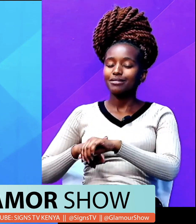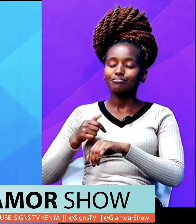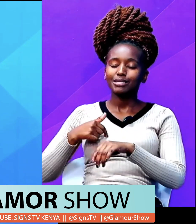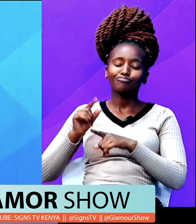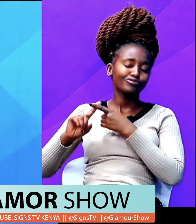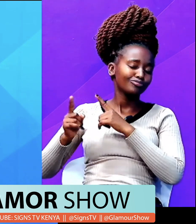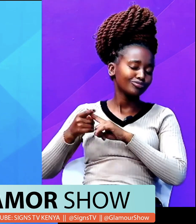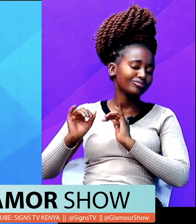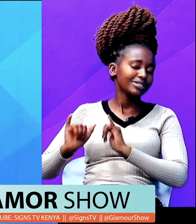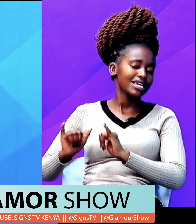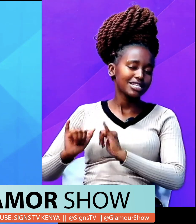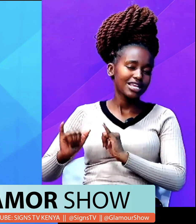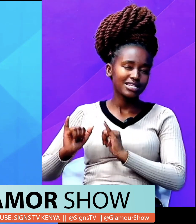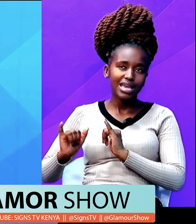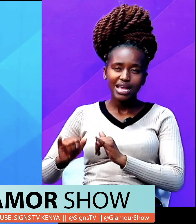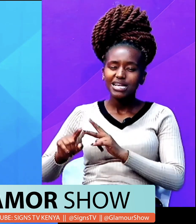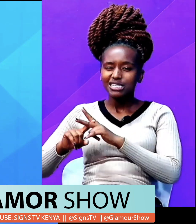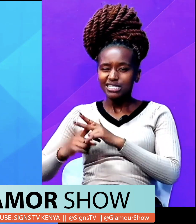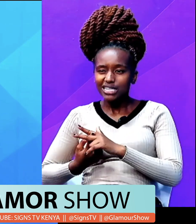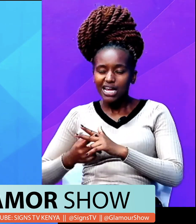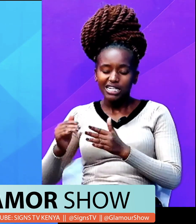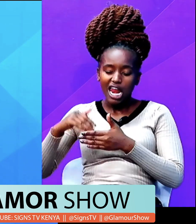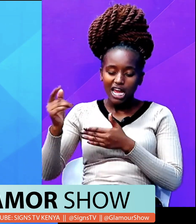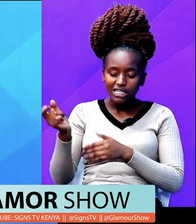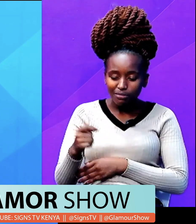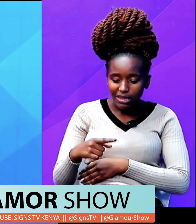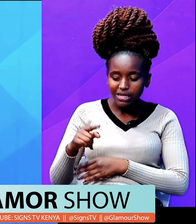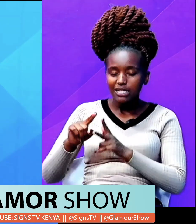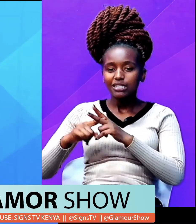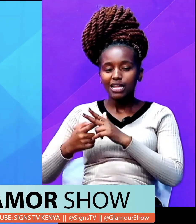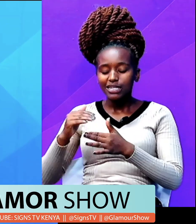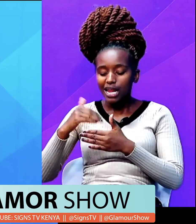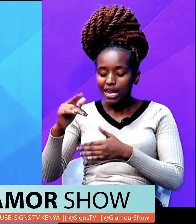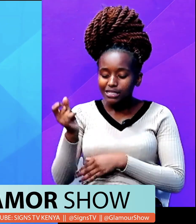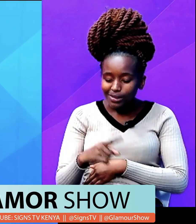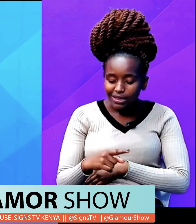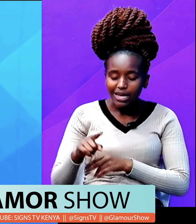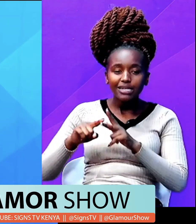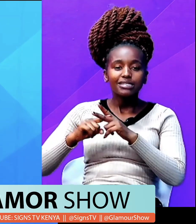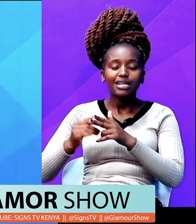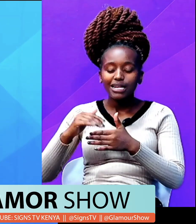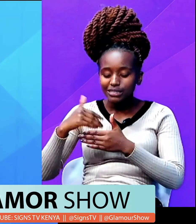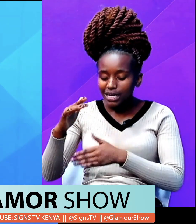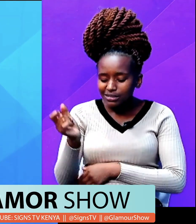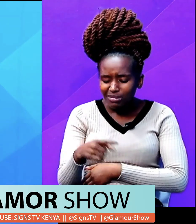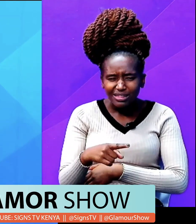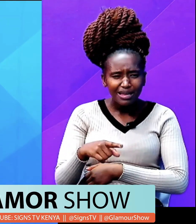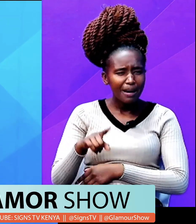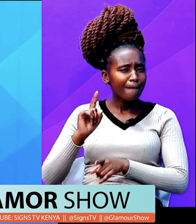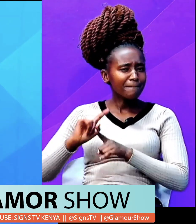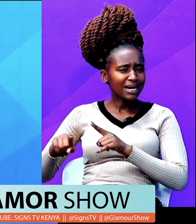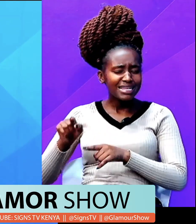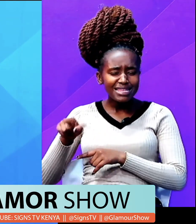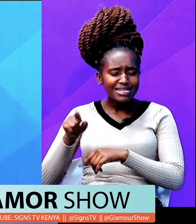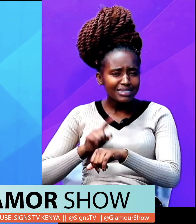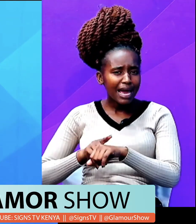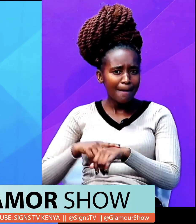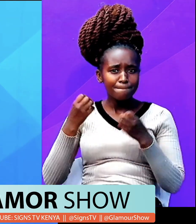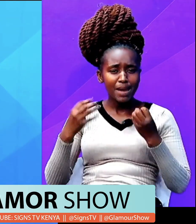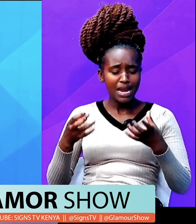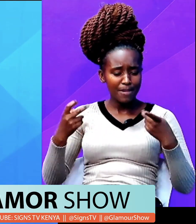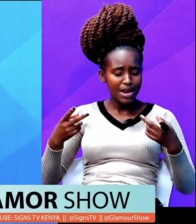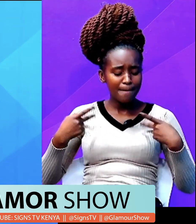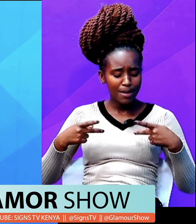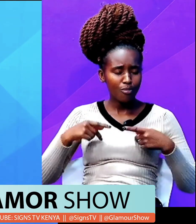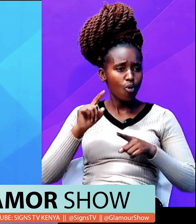this now, let me do this next month but one. But I realized I'm getting a lot of inquiry about the wigs,